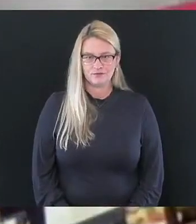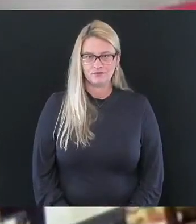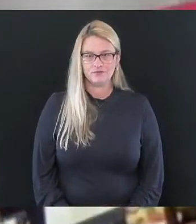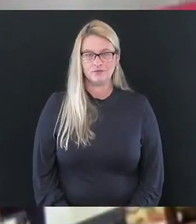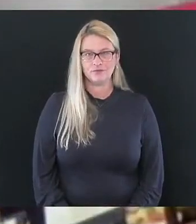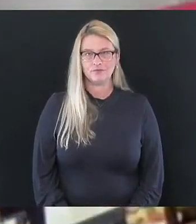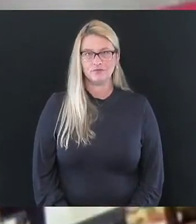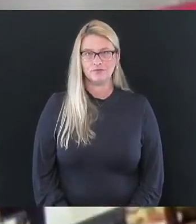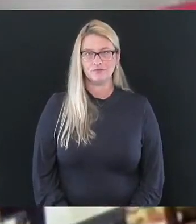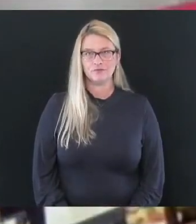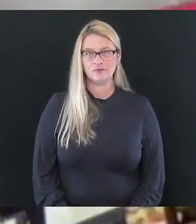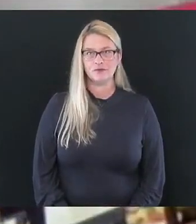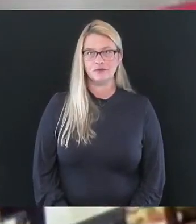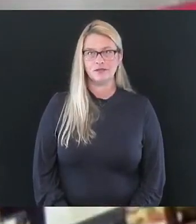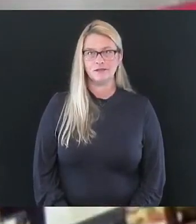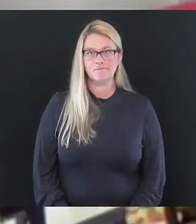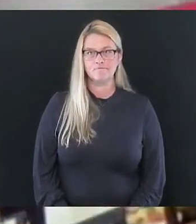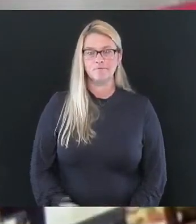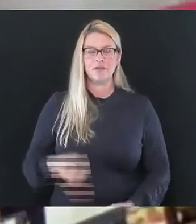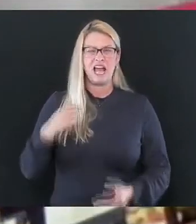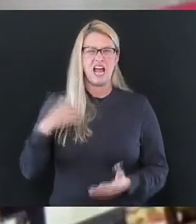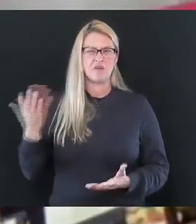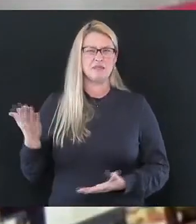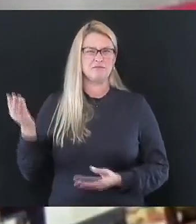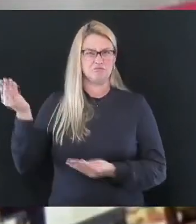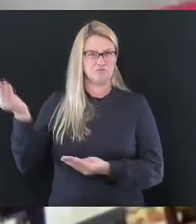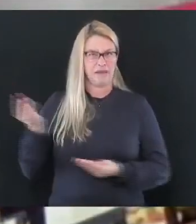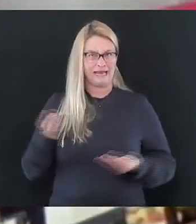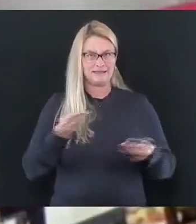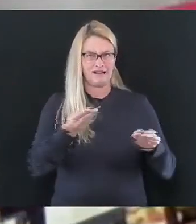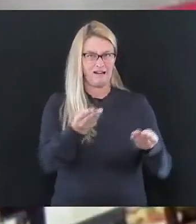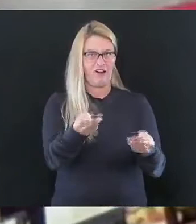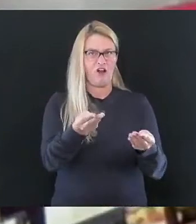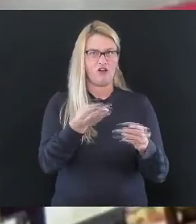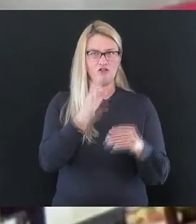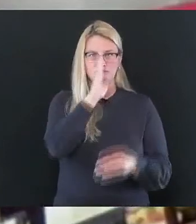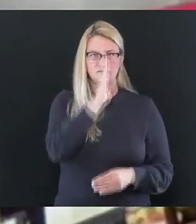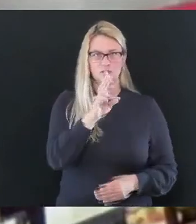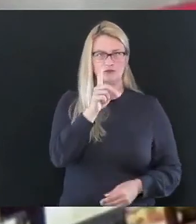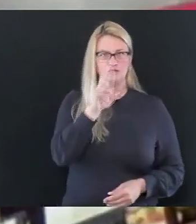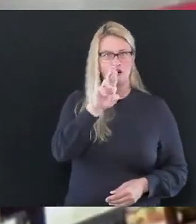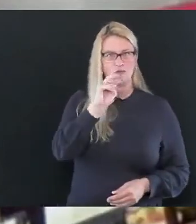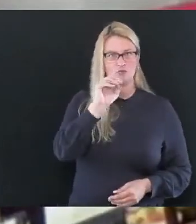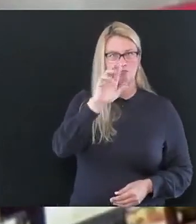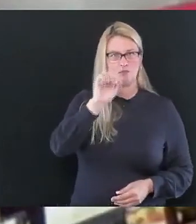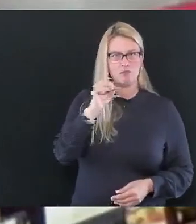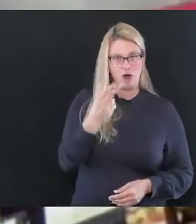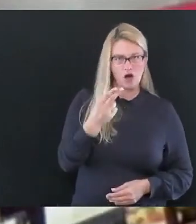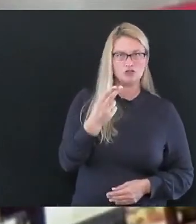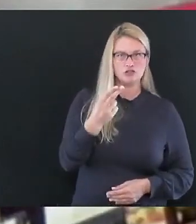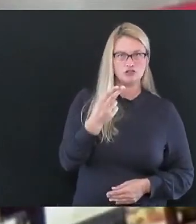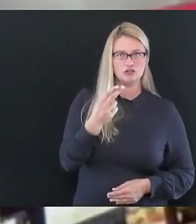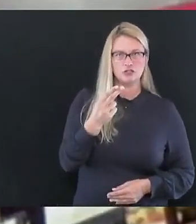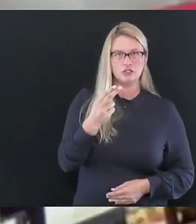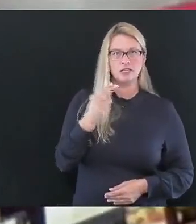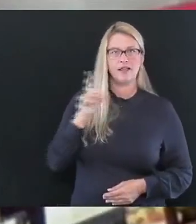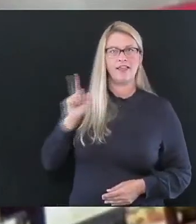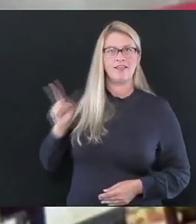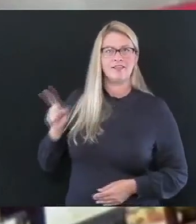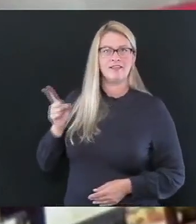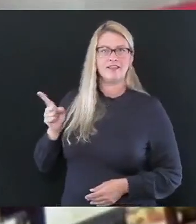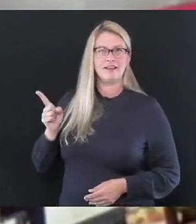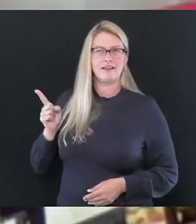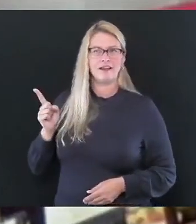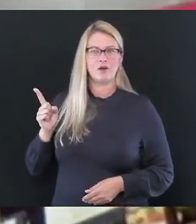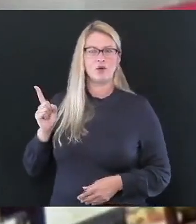a reader, and I think I'll direct this to Dr. Marsh. The reader is suggesting another possible map